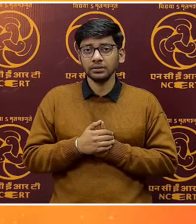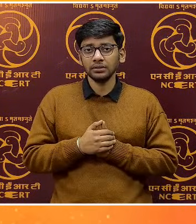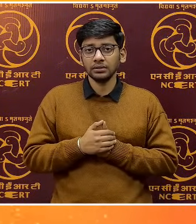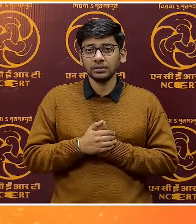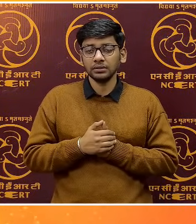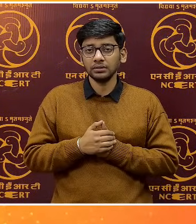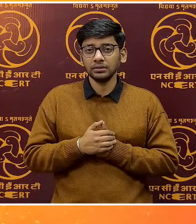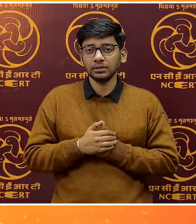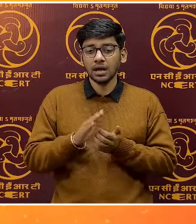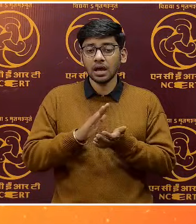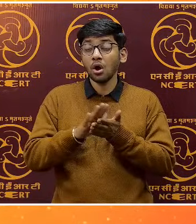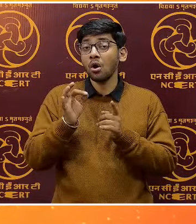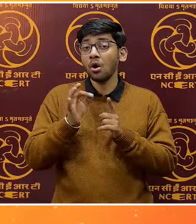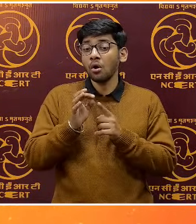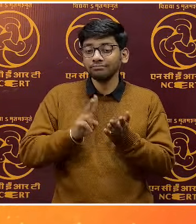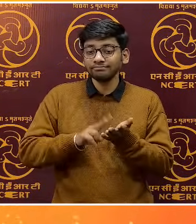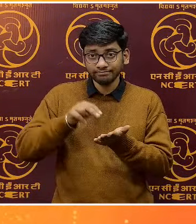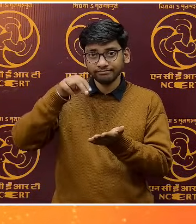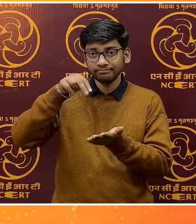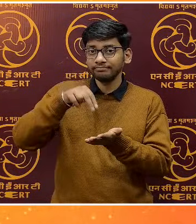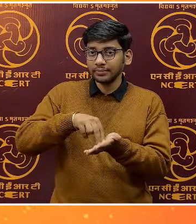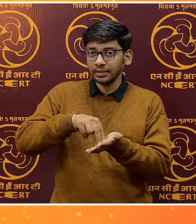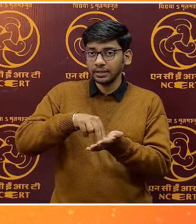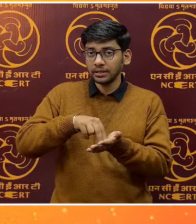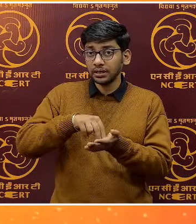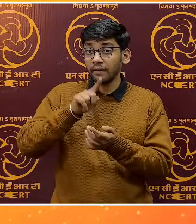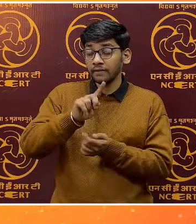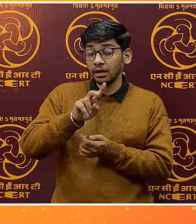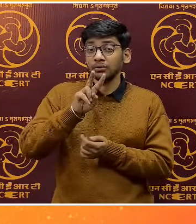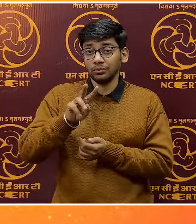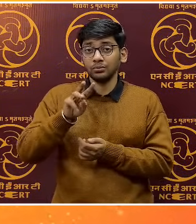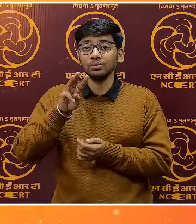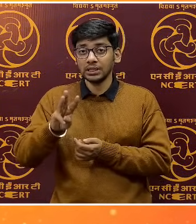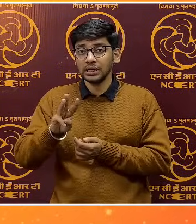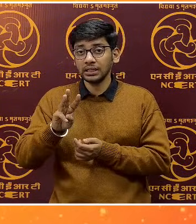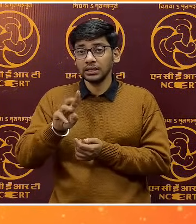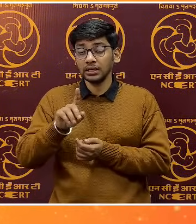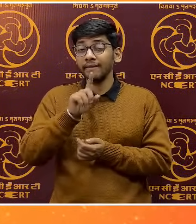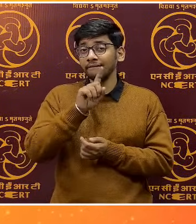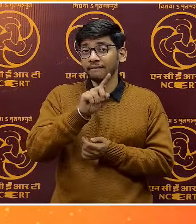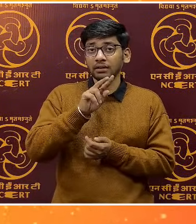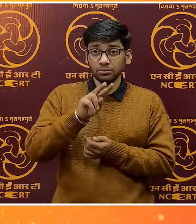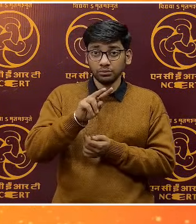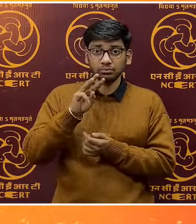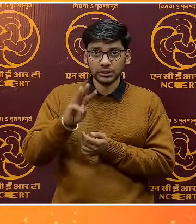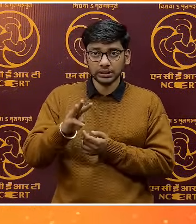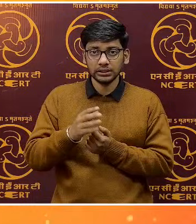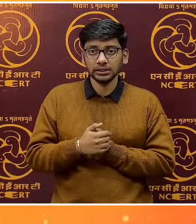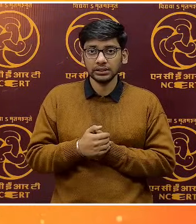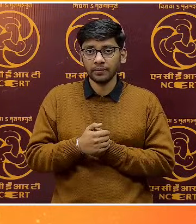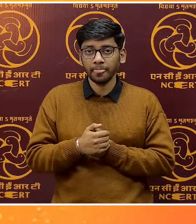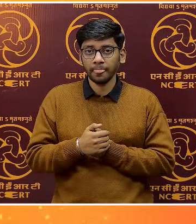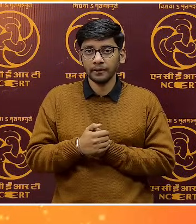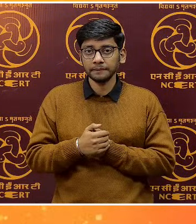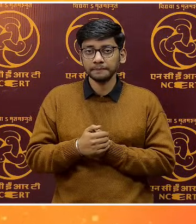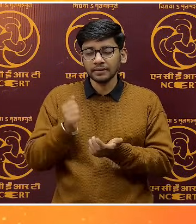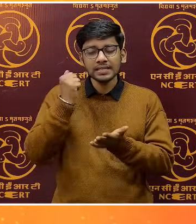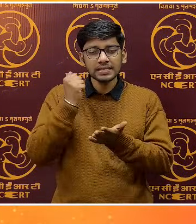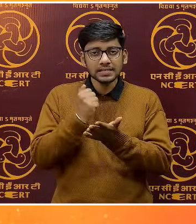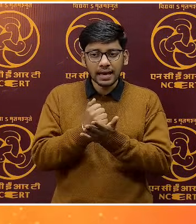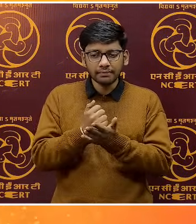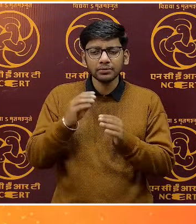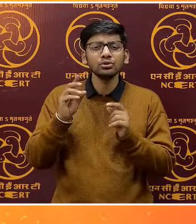little, jump a little, 1, 2, 3. 1, 2, 3. Stamp a